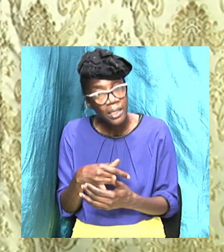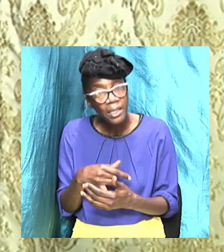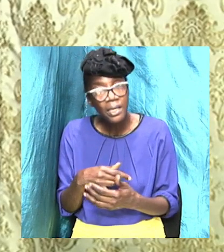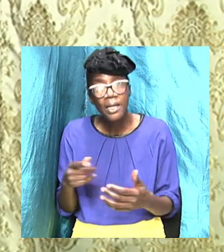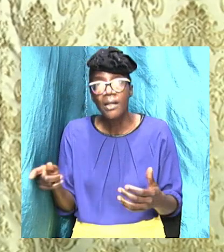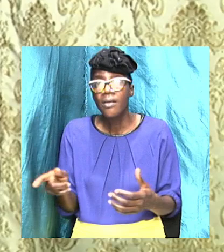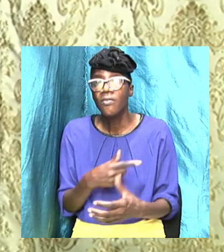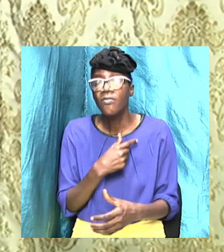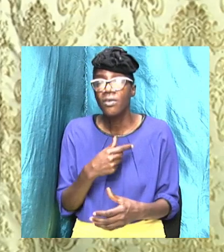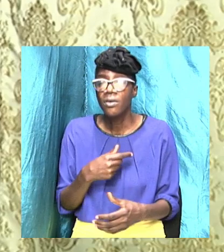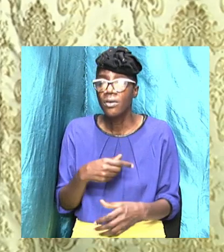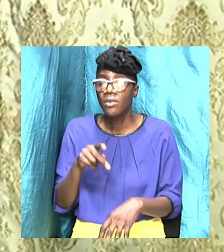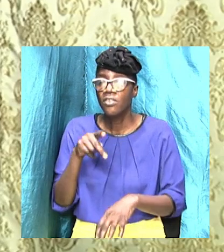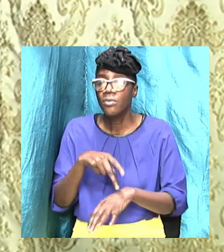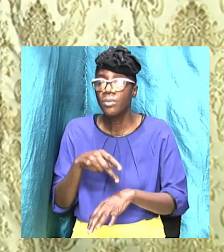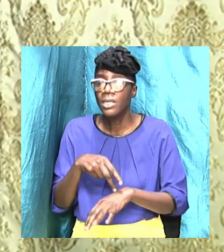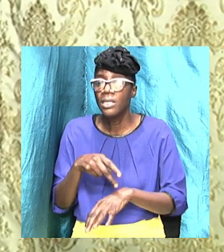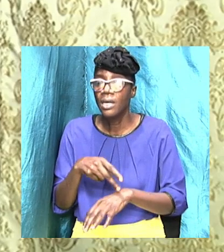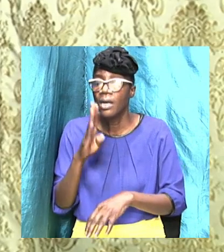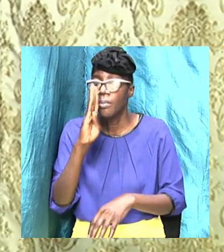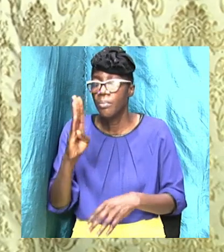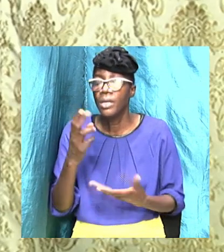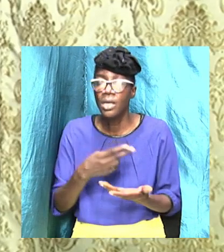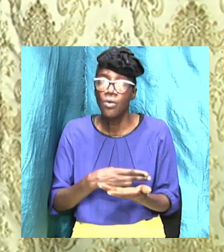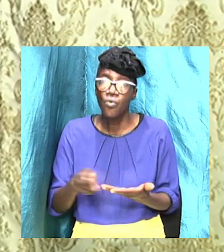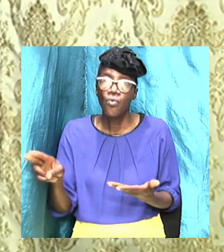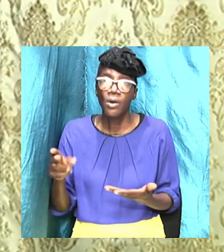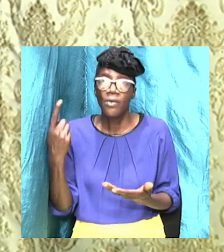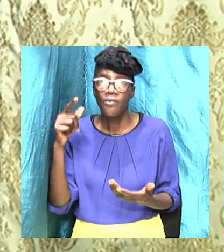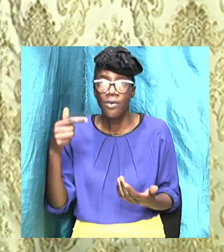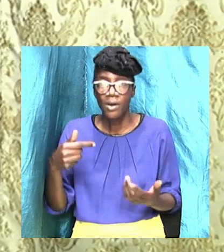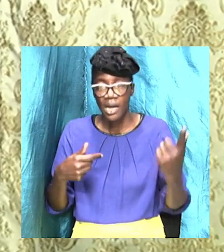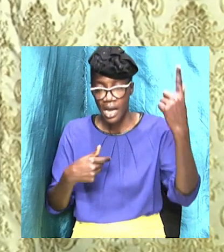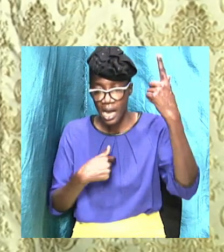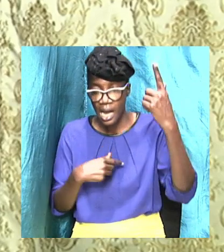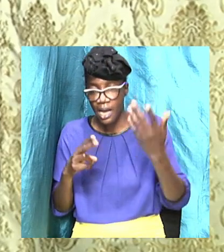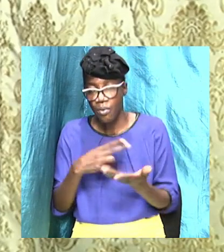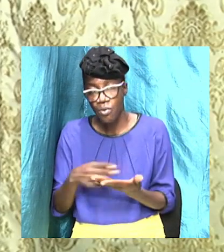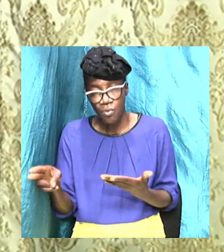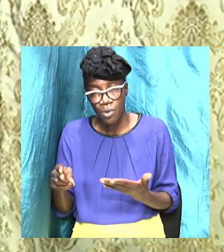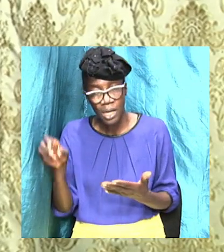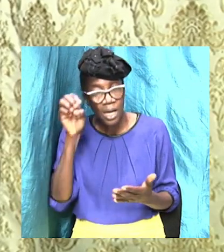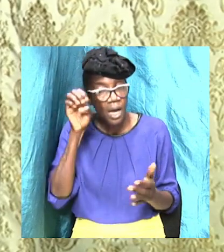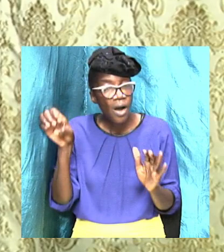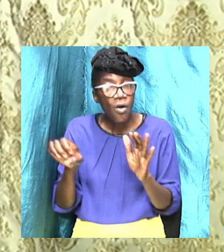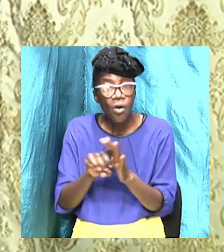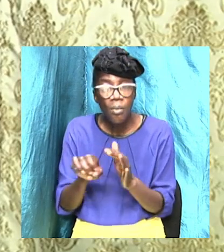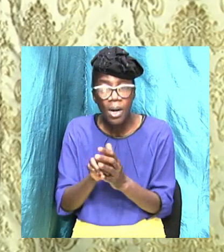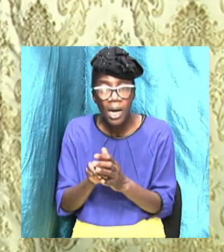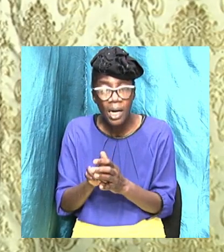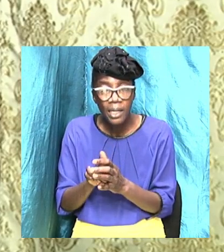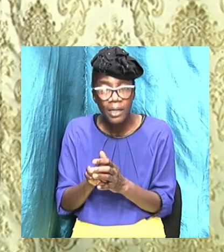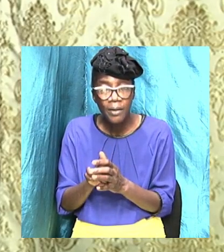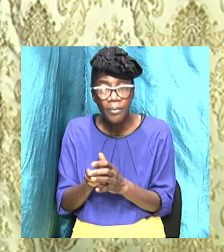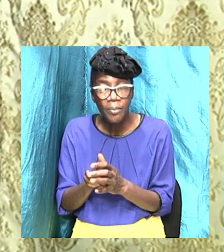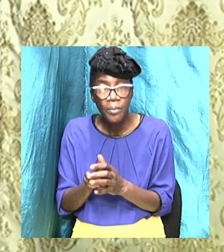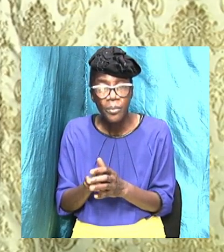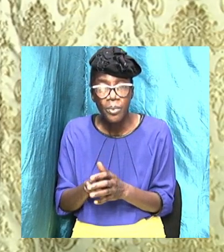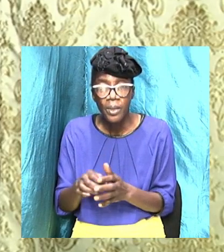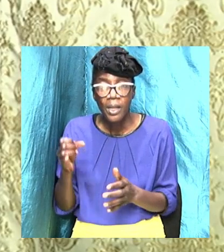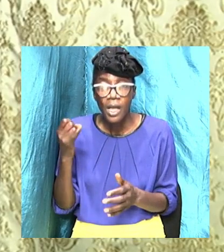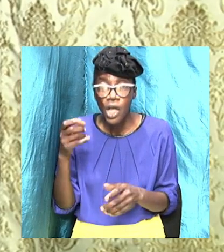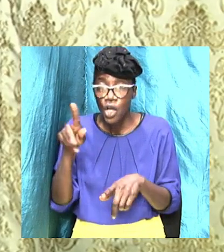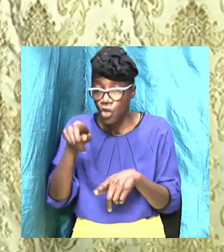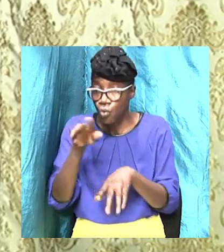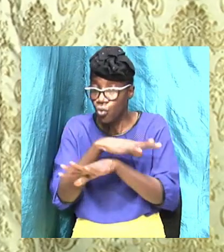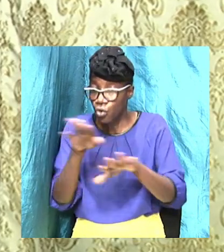First Peter again. Be ye holy, for I am holy. It is a command. It is a requirement. If you don't